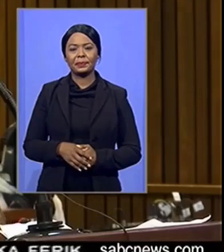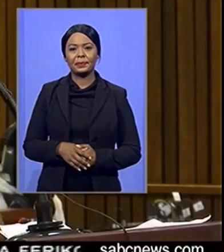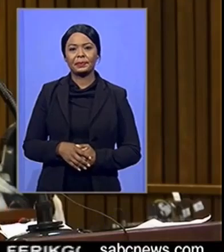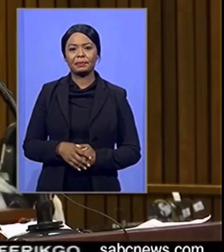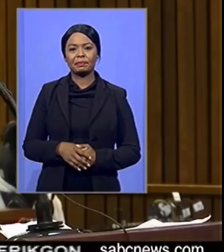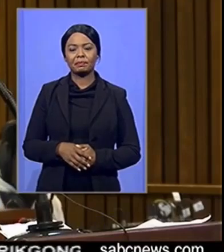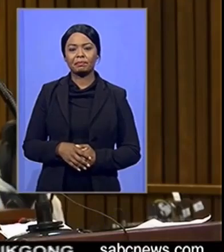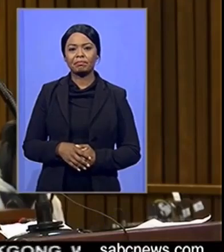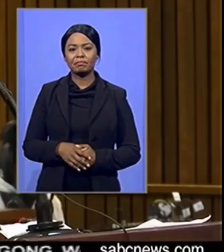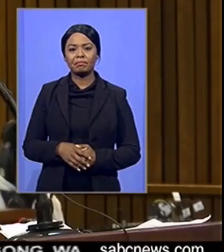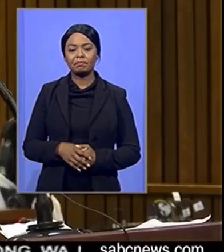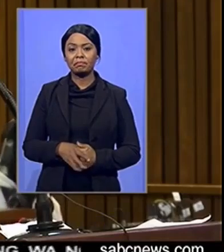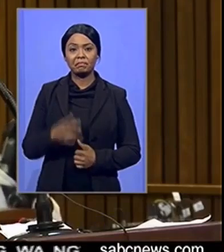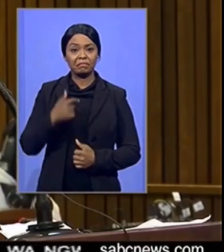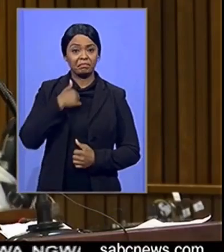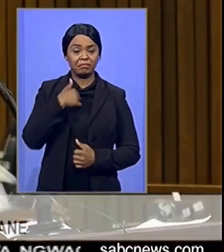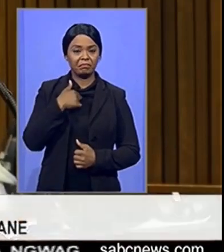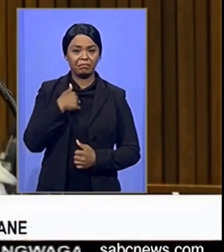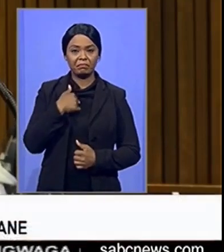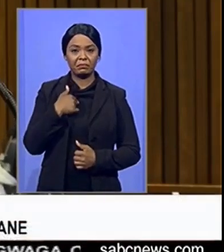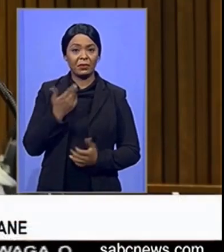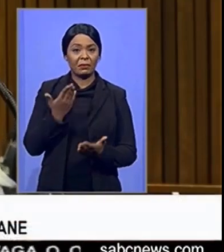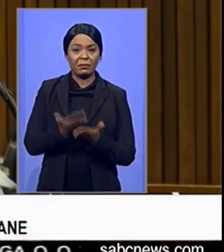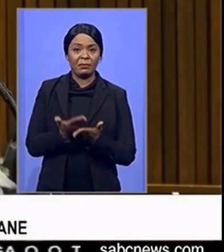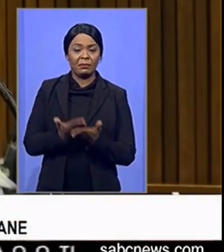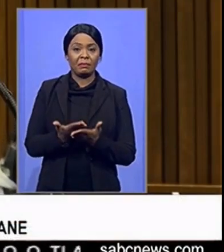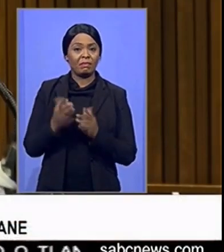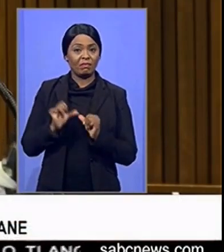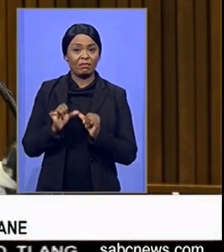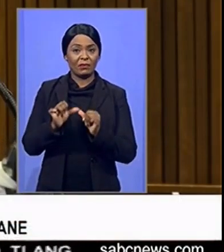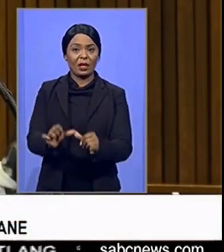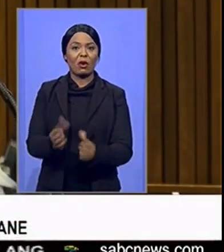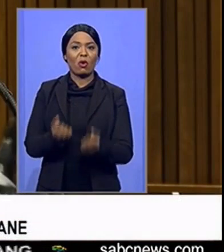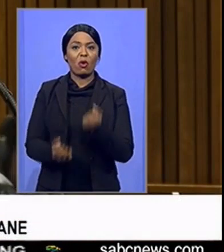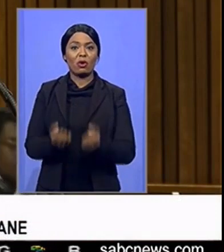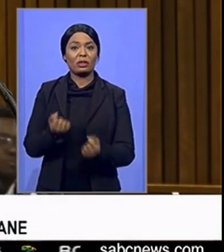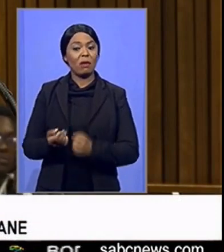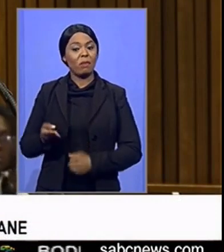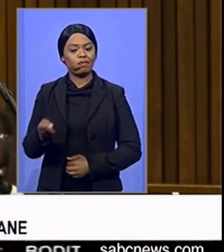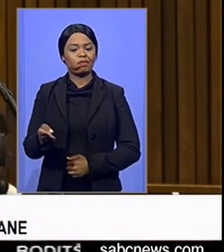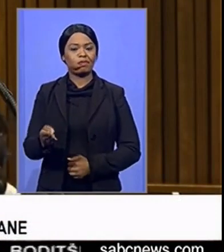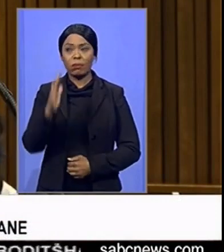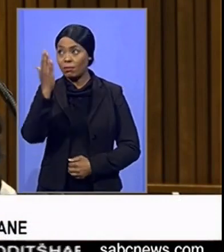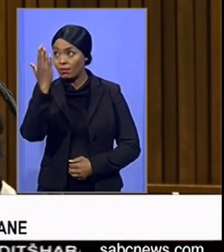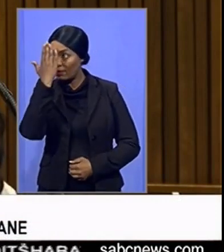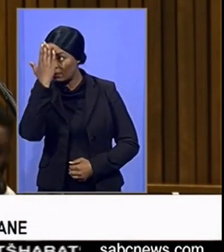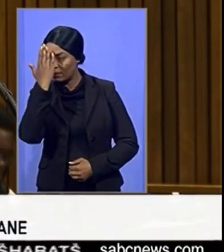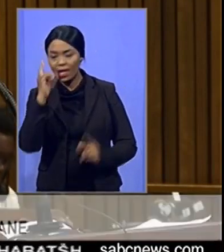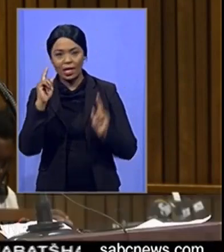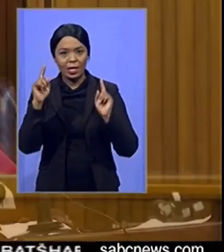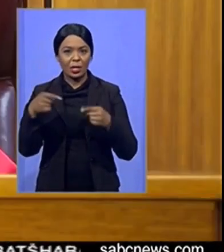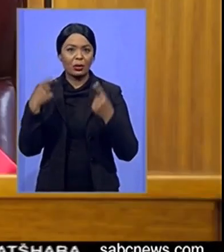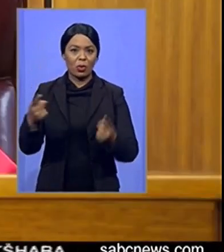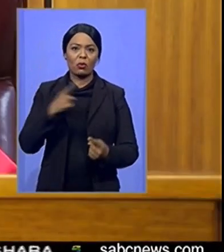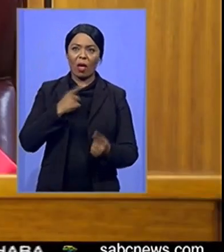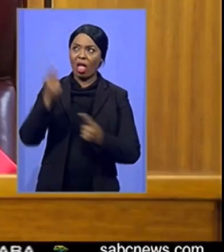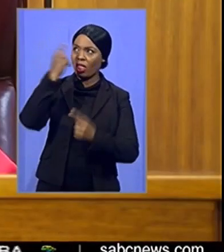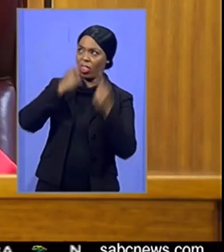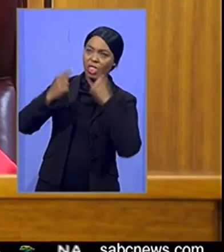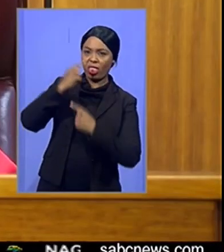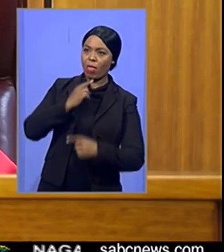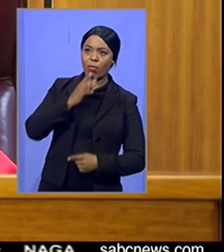The reason, Your Lordship, I can no longer be able to be in court and face you. There are serious allegations here,